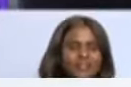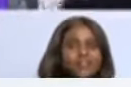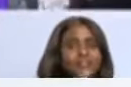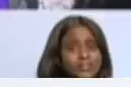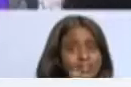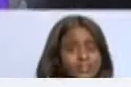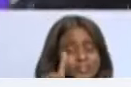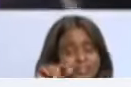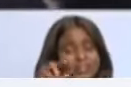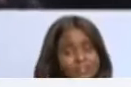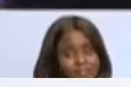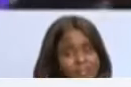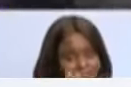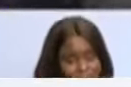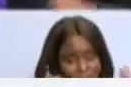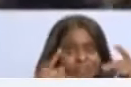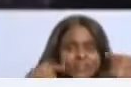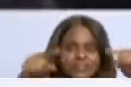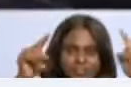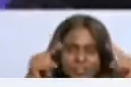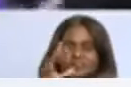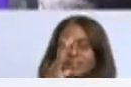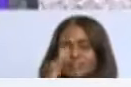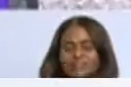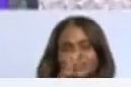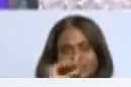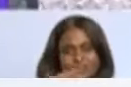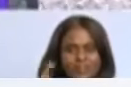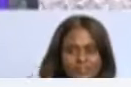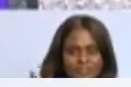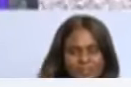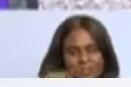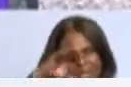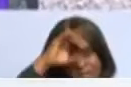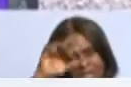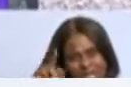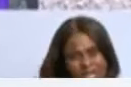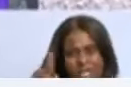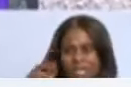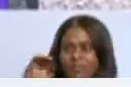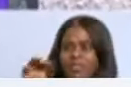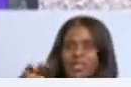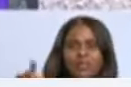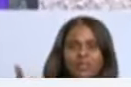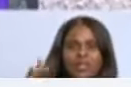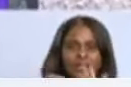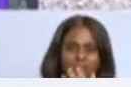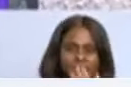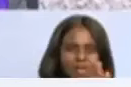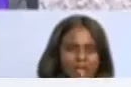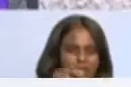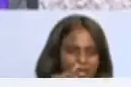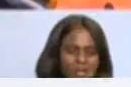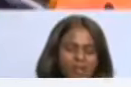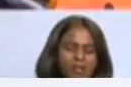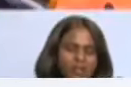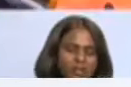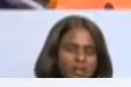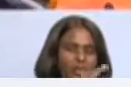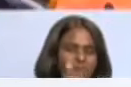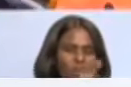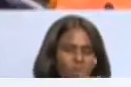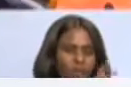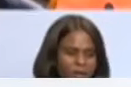Zambians. Madam Speaker, at Mopani Copper Mines, for instance, International Resources Holdings